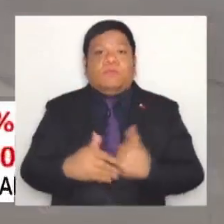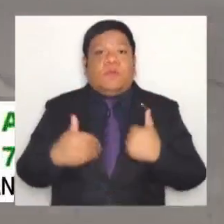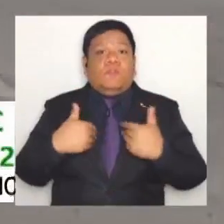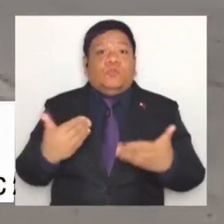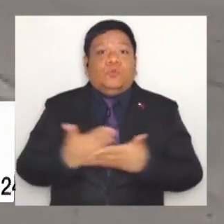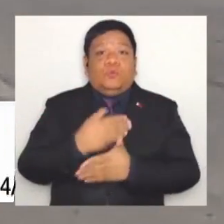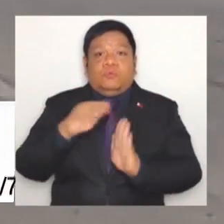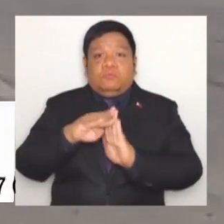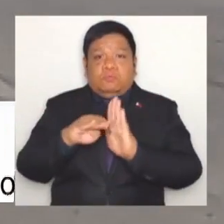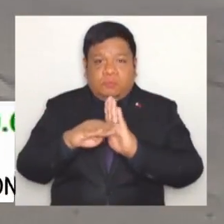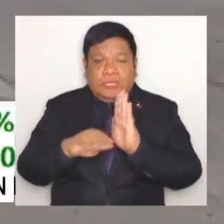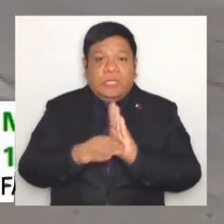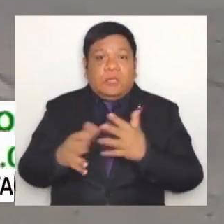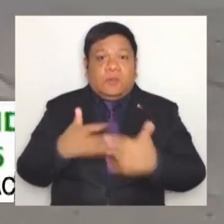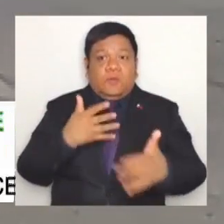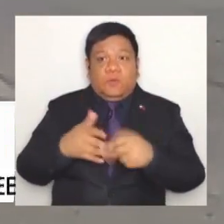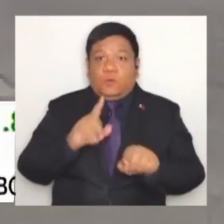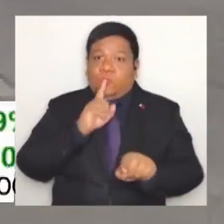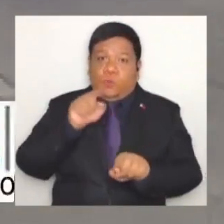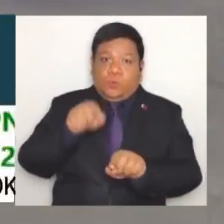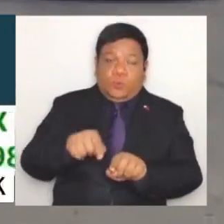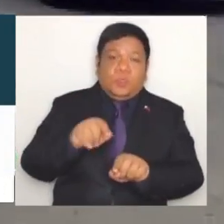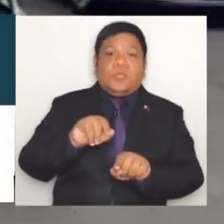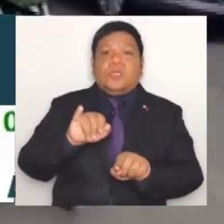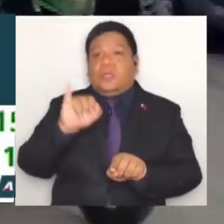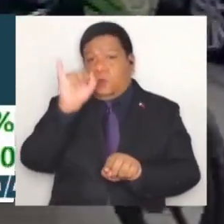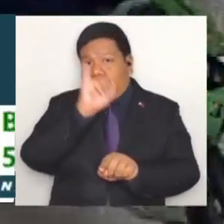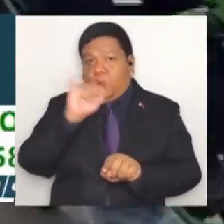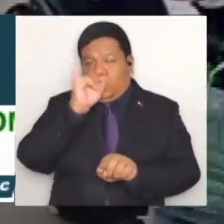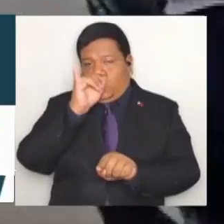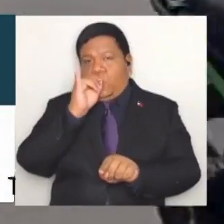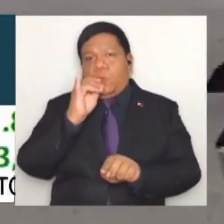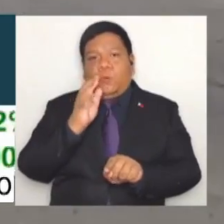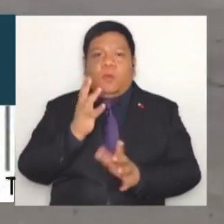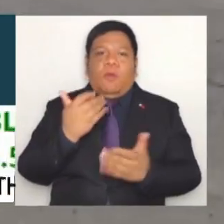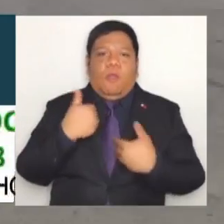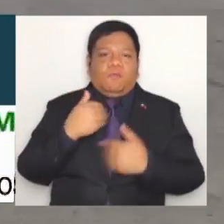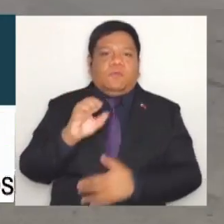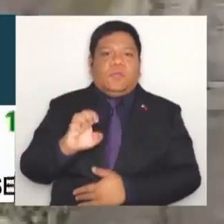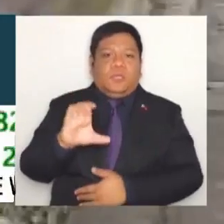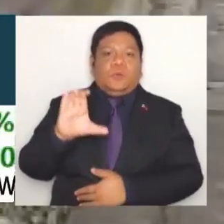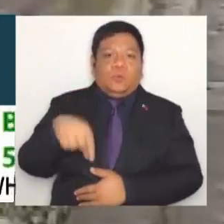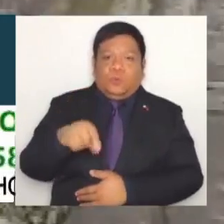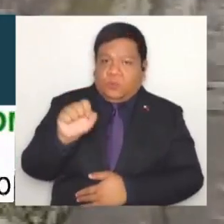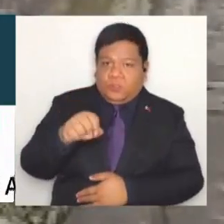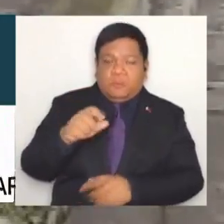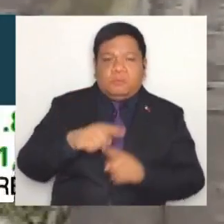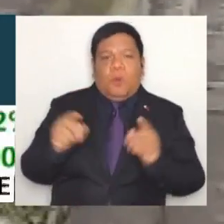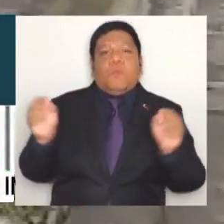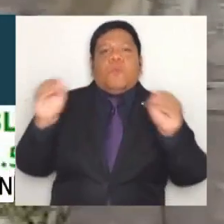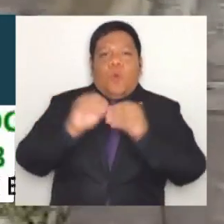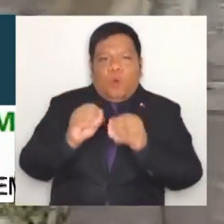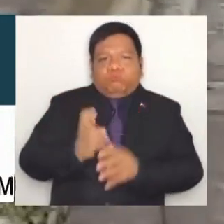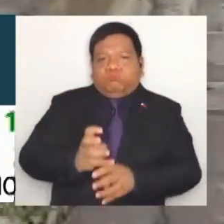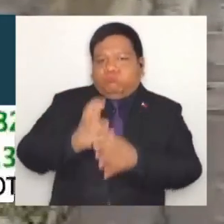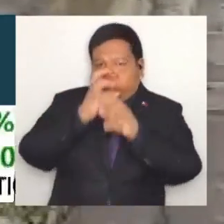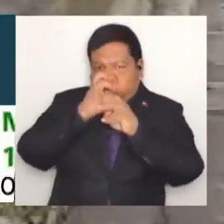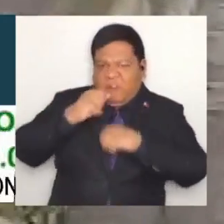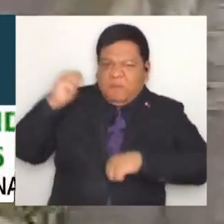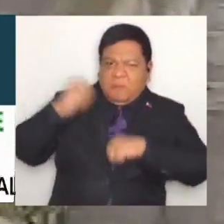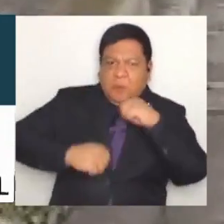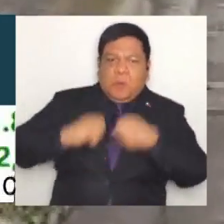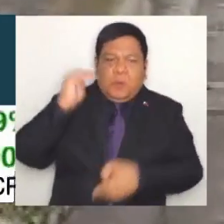if the city is already under the strictest lockdown classification. Mayor Jerry Trena says while the number